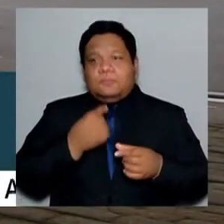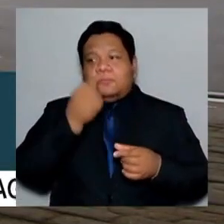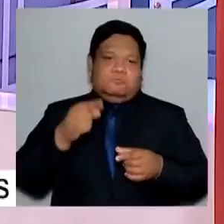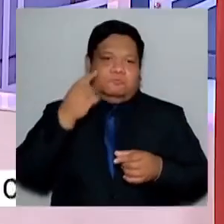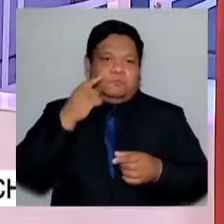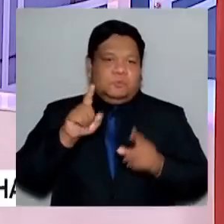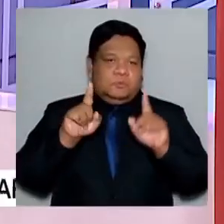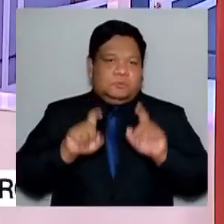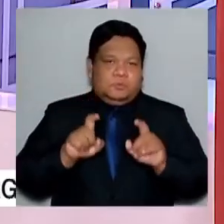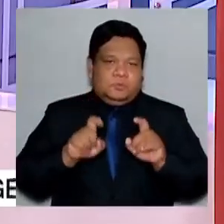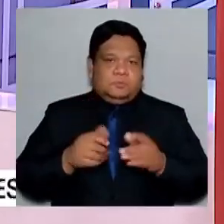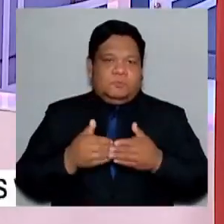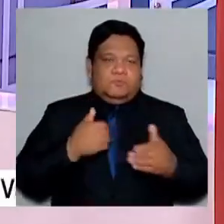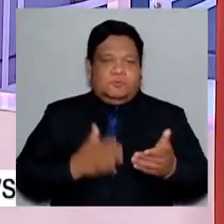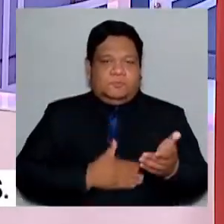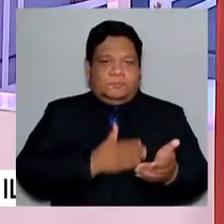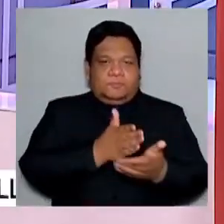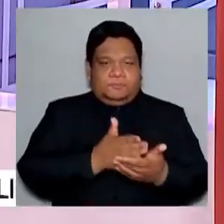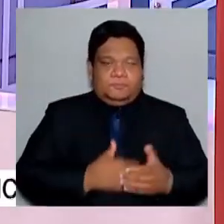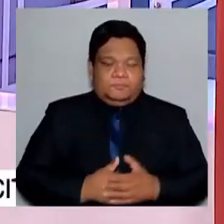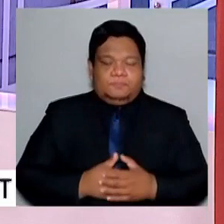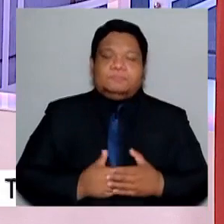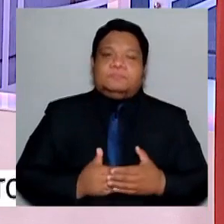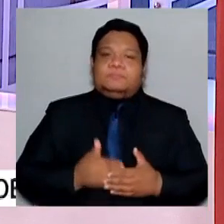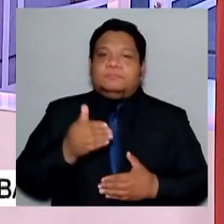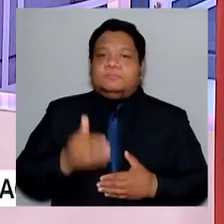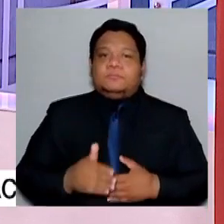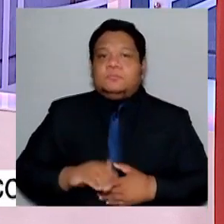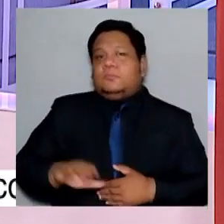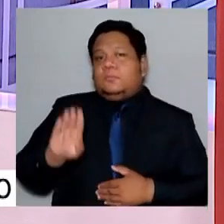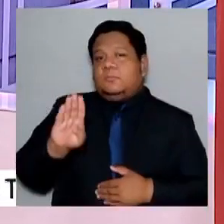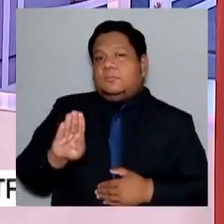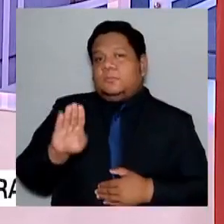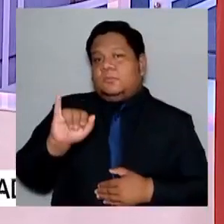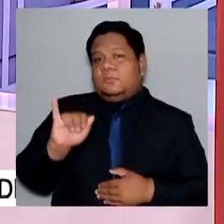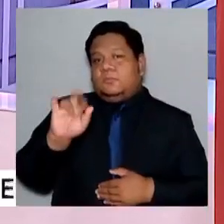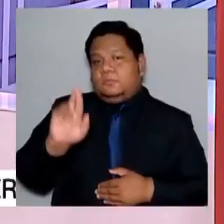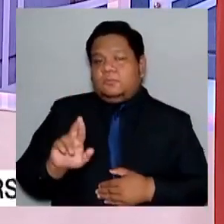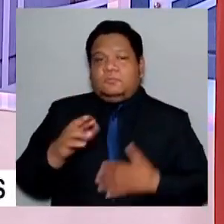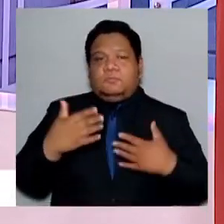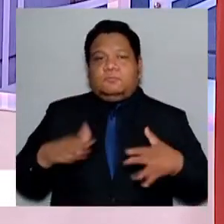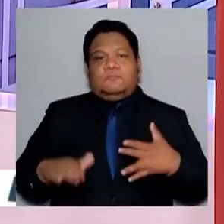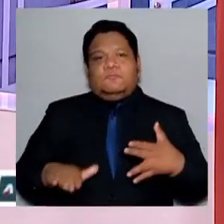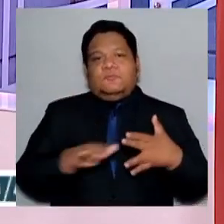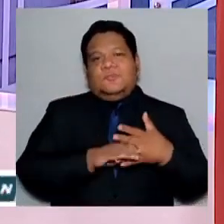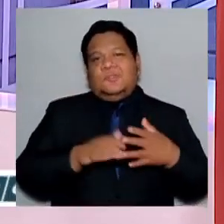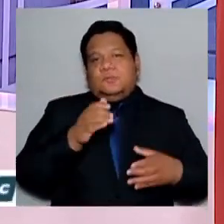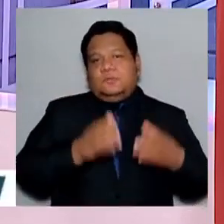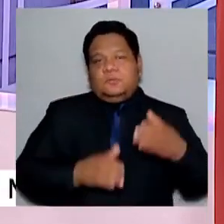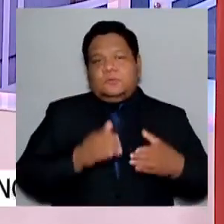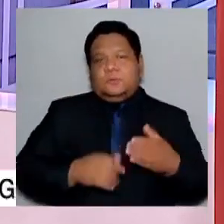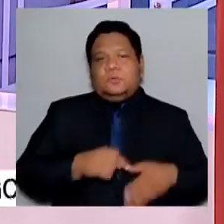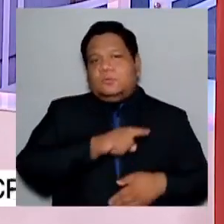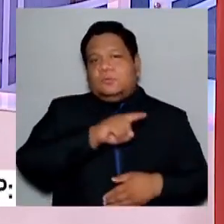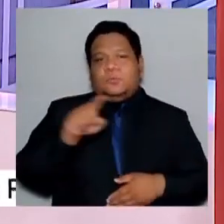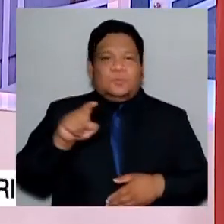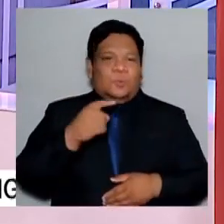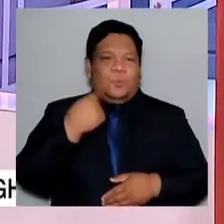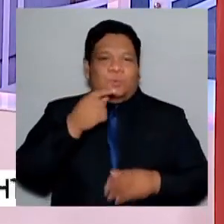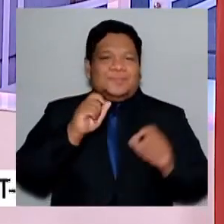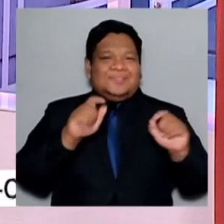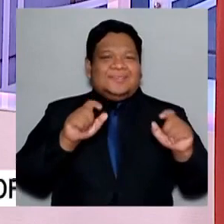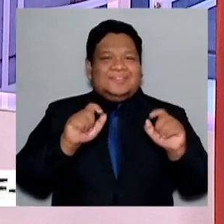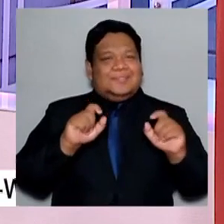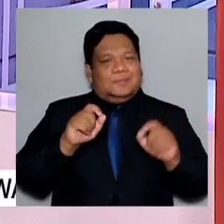visit. The Bureau of Internal Revenue has filed criminal charges against illicit tobacco traders in the country. Jeff